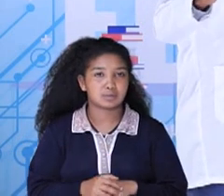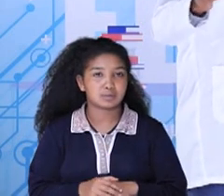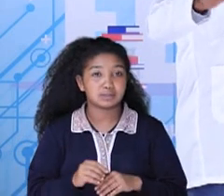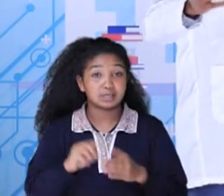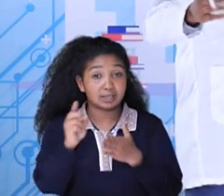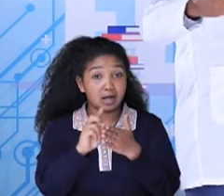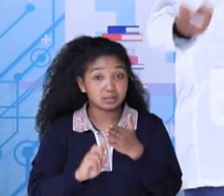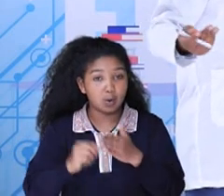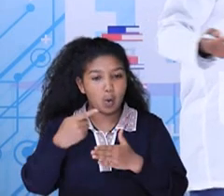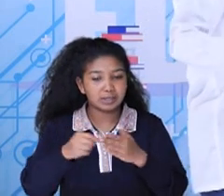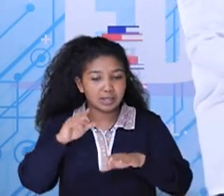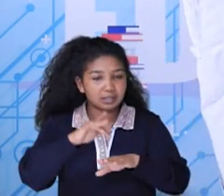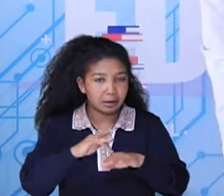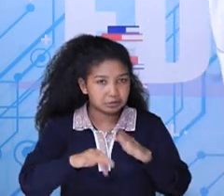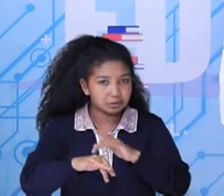the structure what they